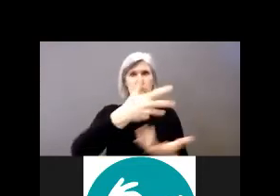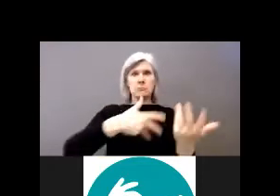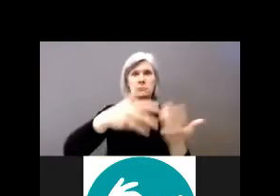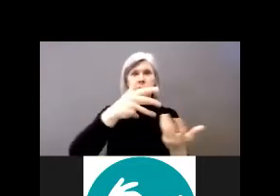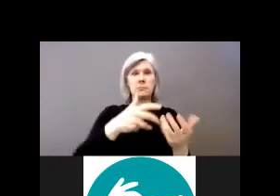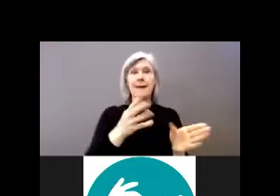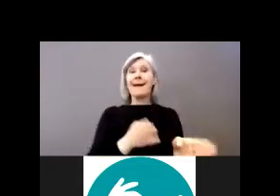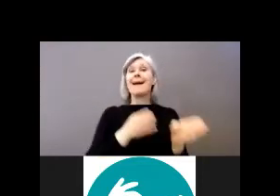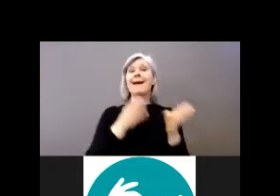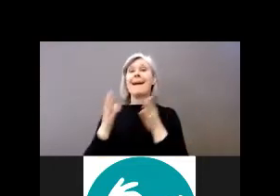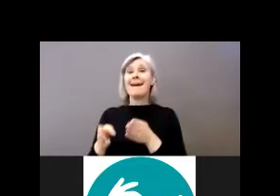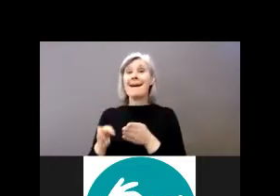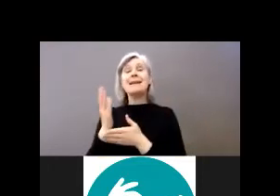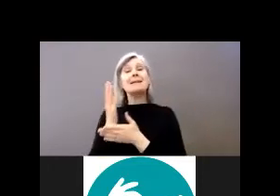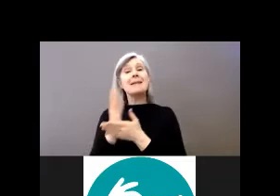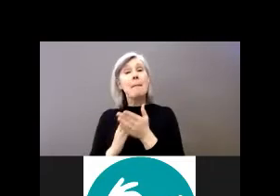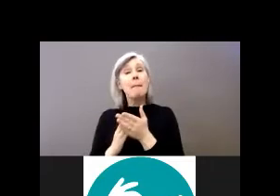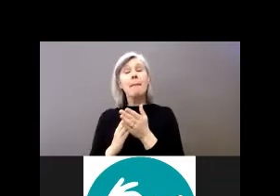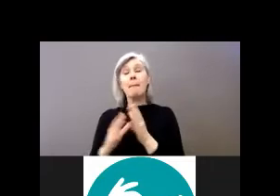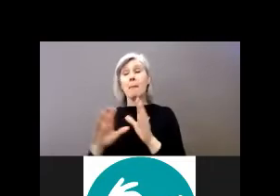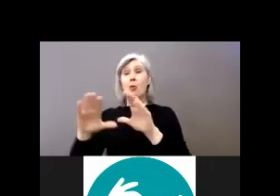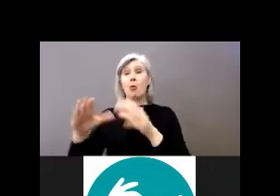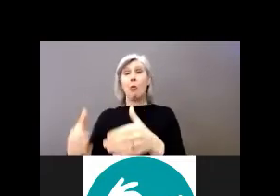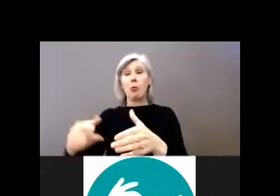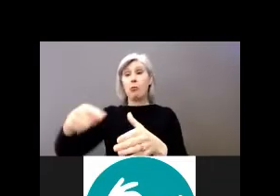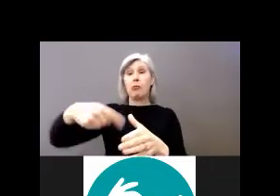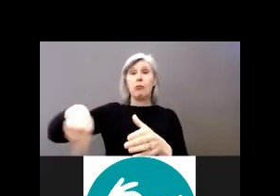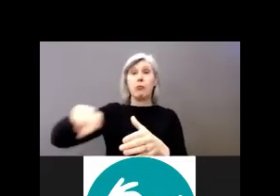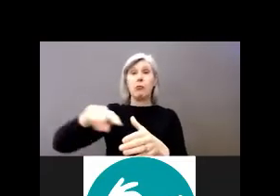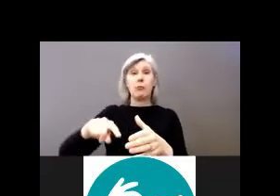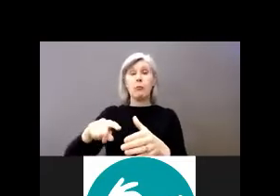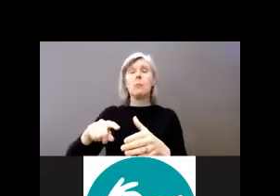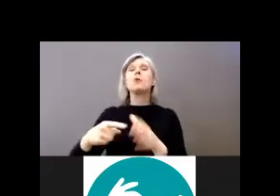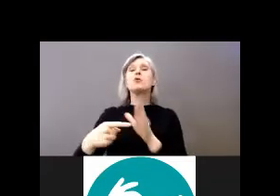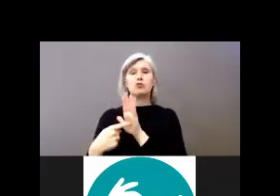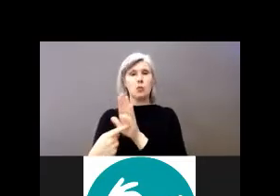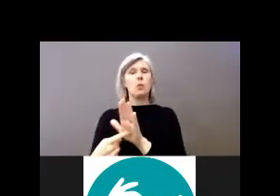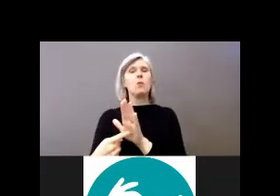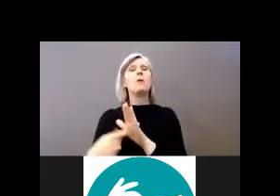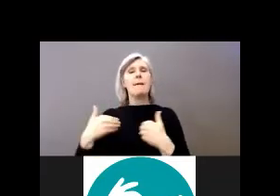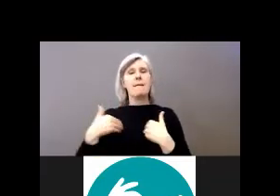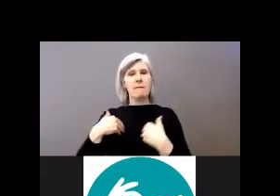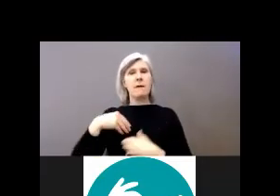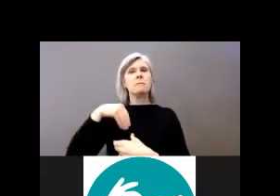or minor or major symptoms, the level of functioning is much, much lower.